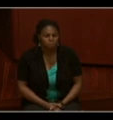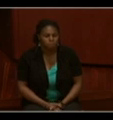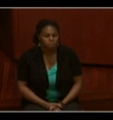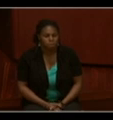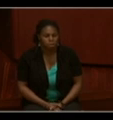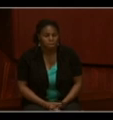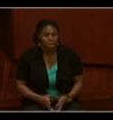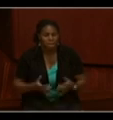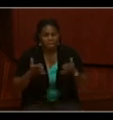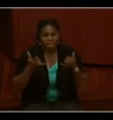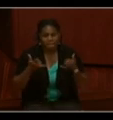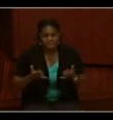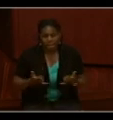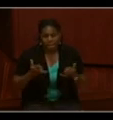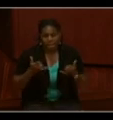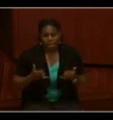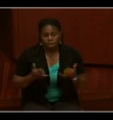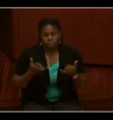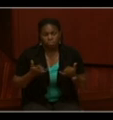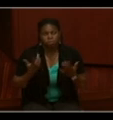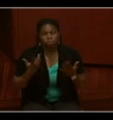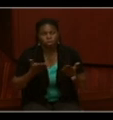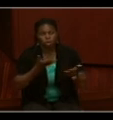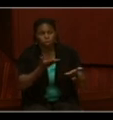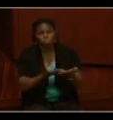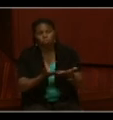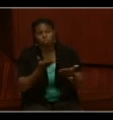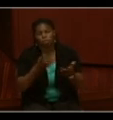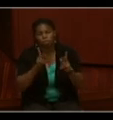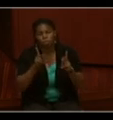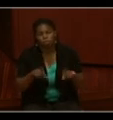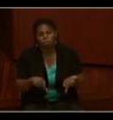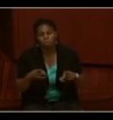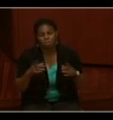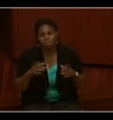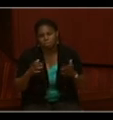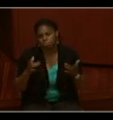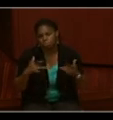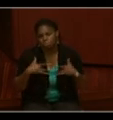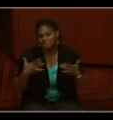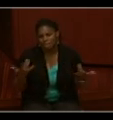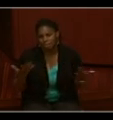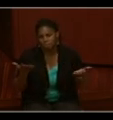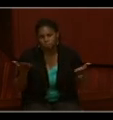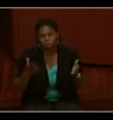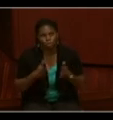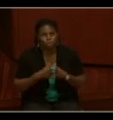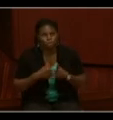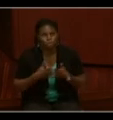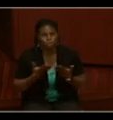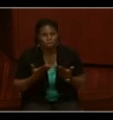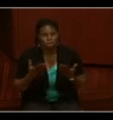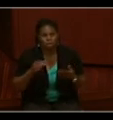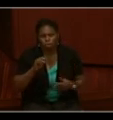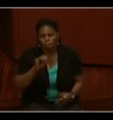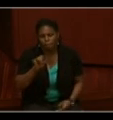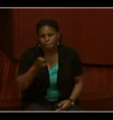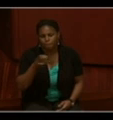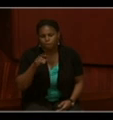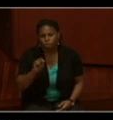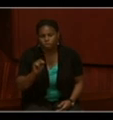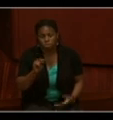Now, because a proof of a person's status was crucial, whether they were a merchant or a